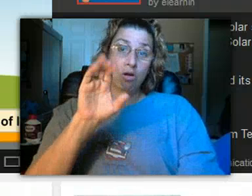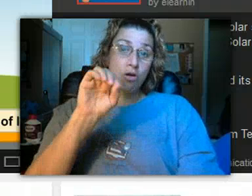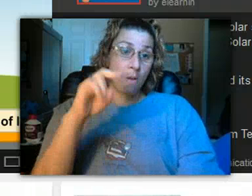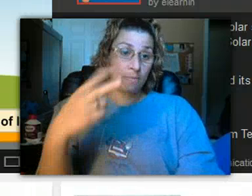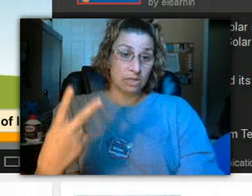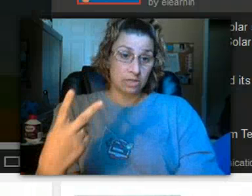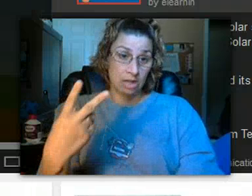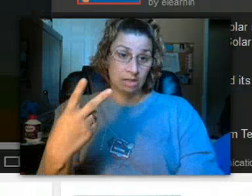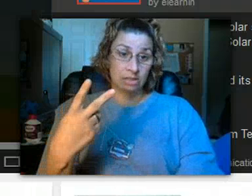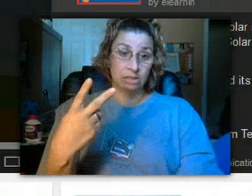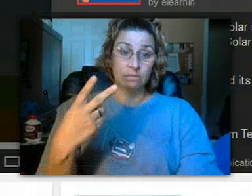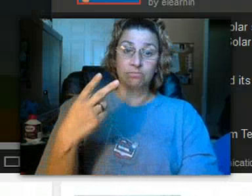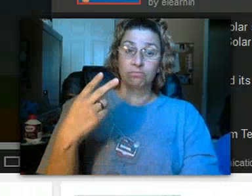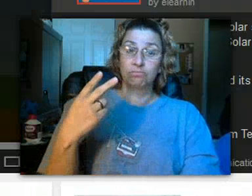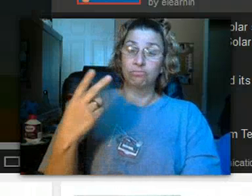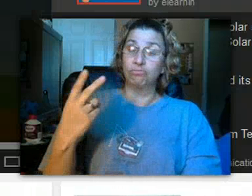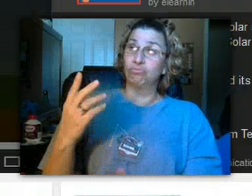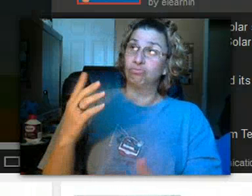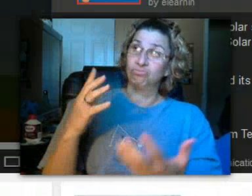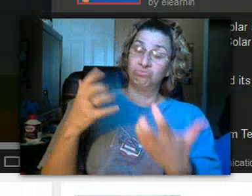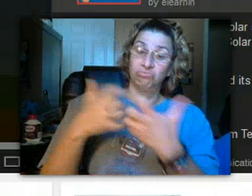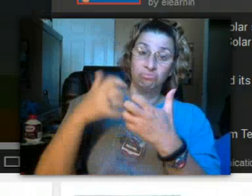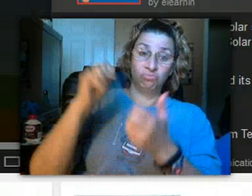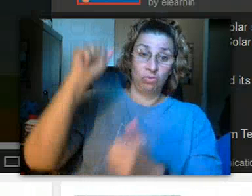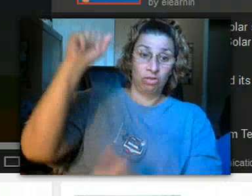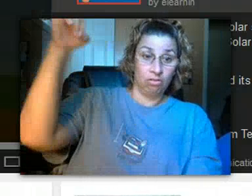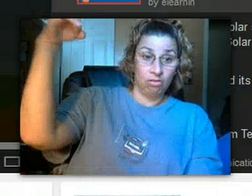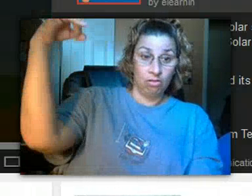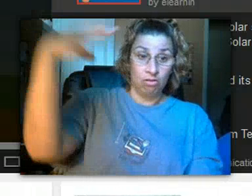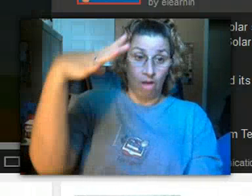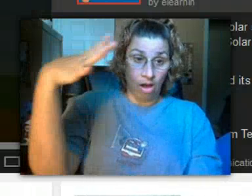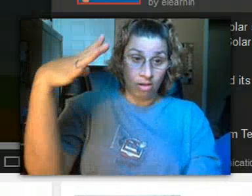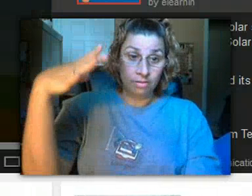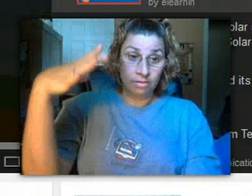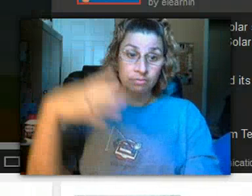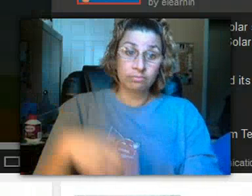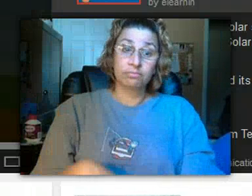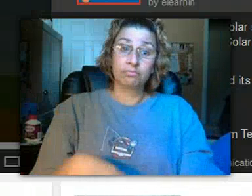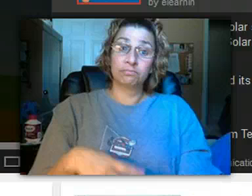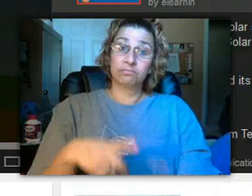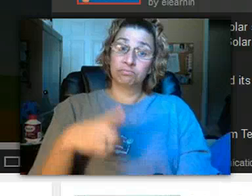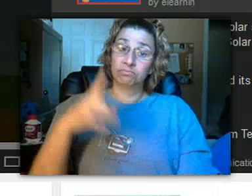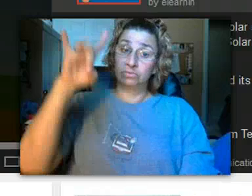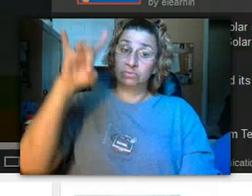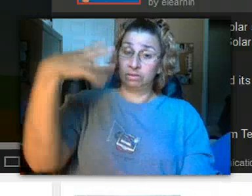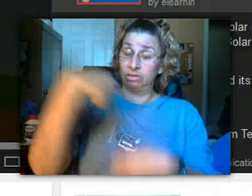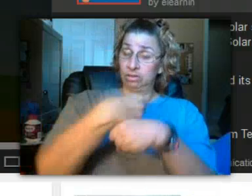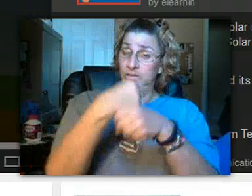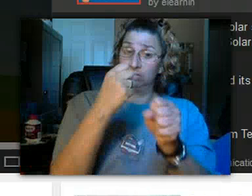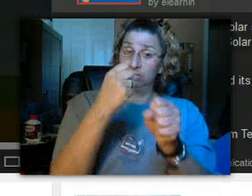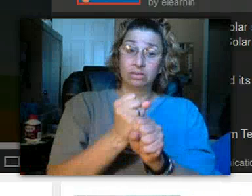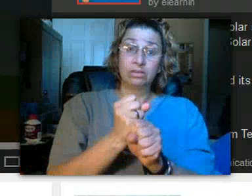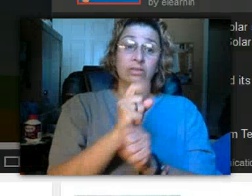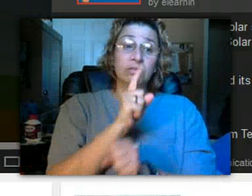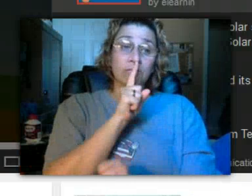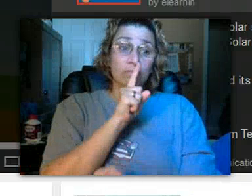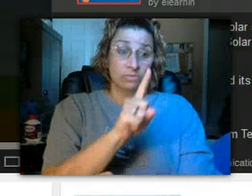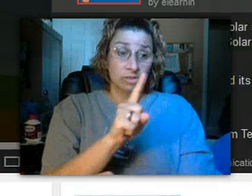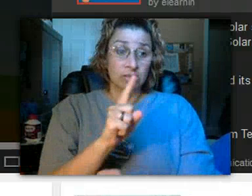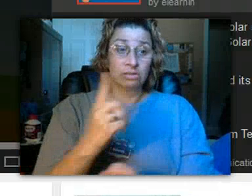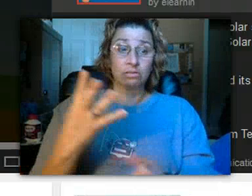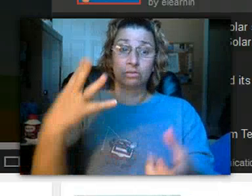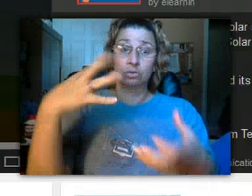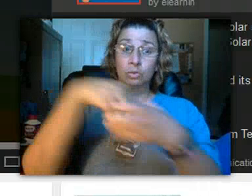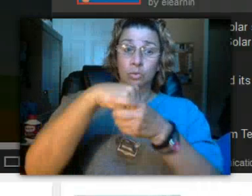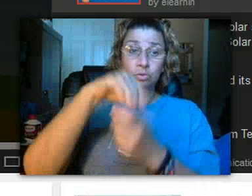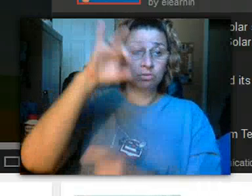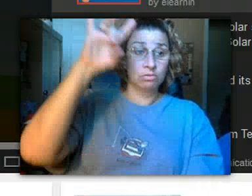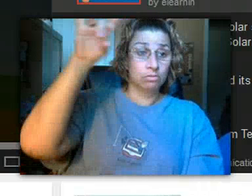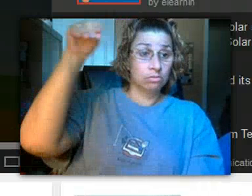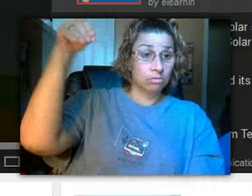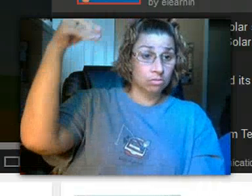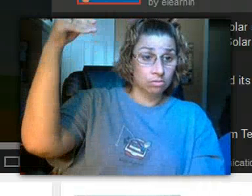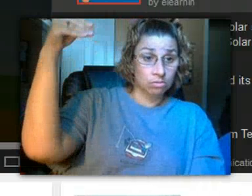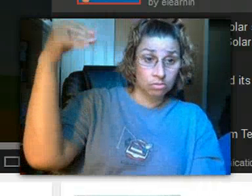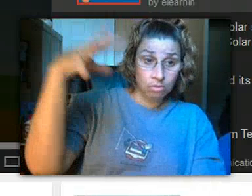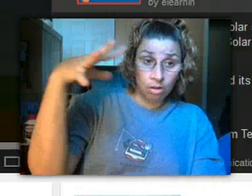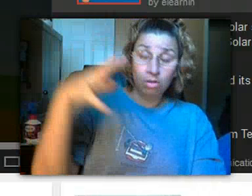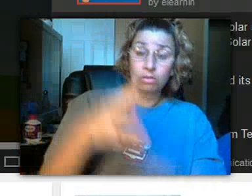of light. So the essential factors for photosynthesis to take place include